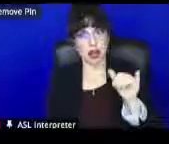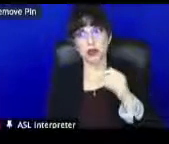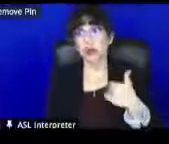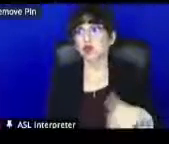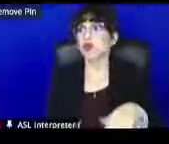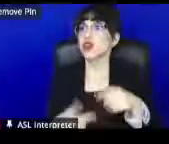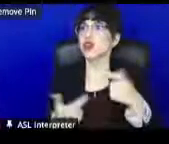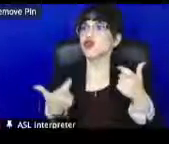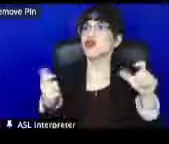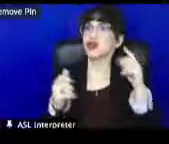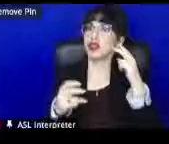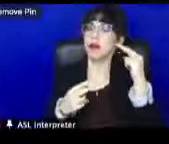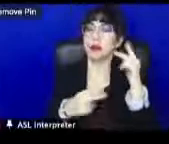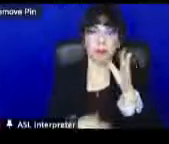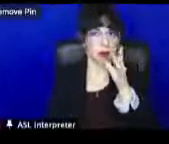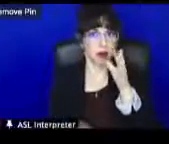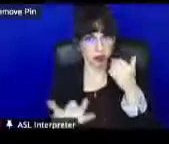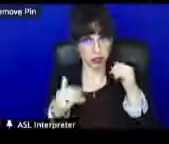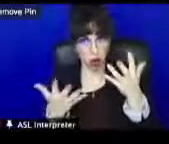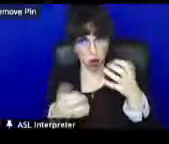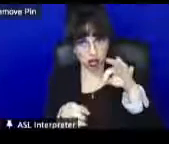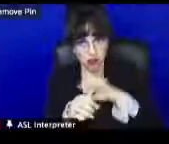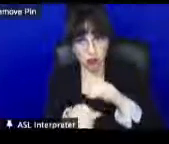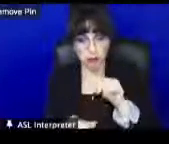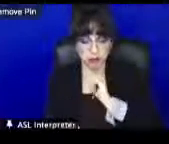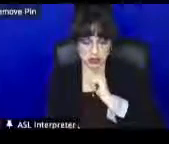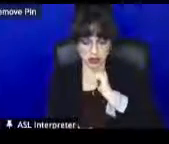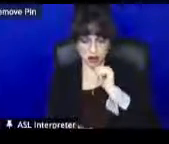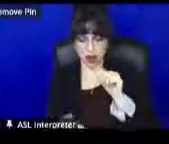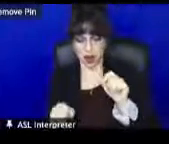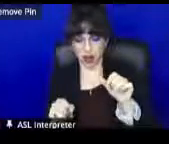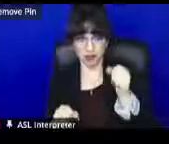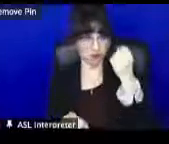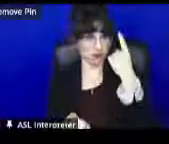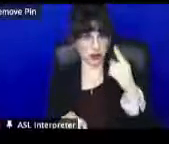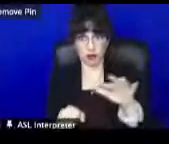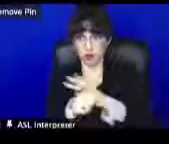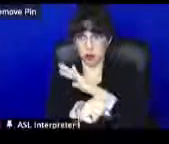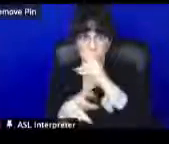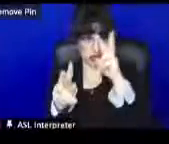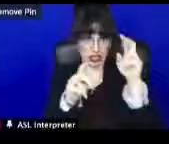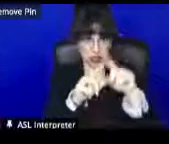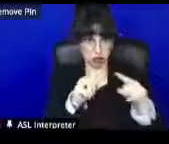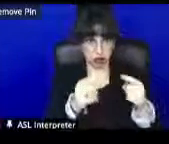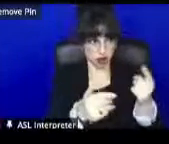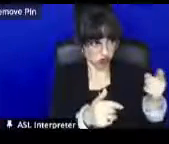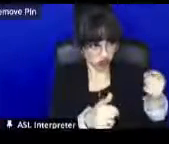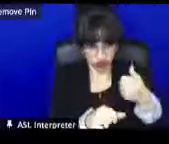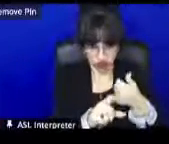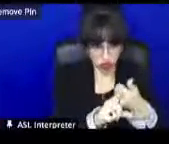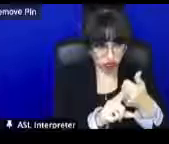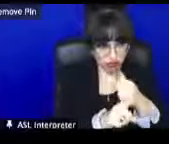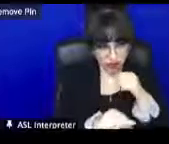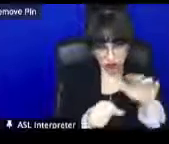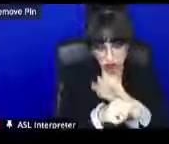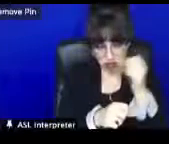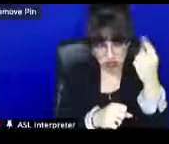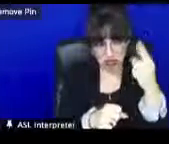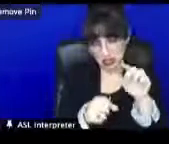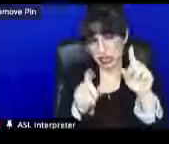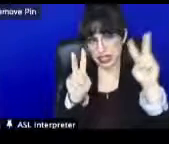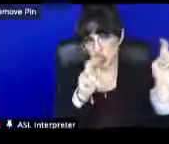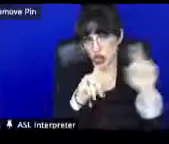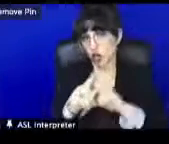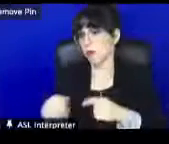vote, not really understanding the issues, but, getting us around the table to kind of discuss what our positions were. So for me, that's kind of a